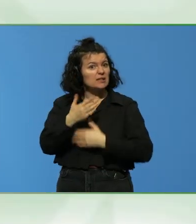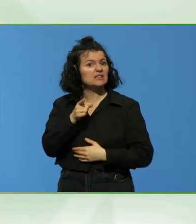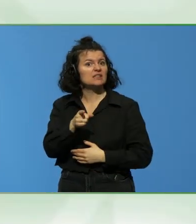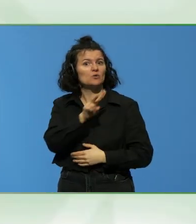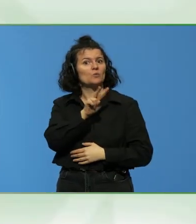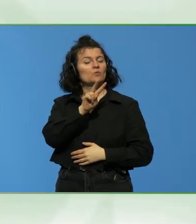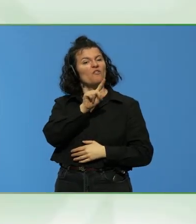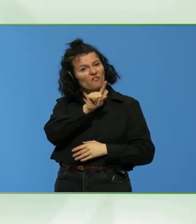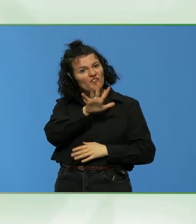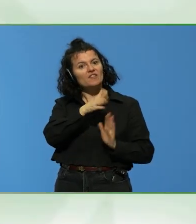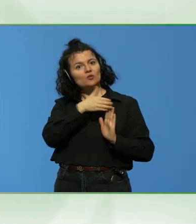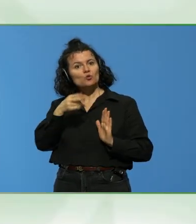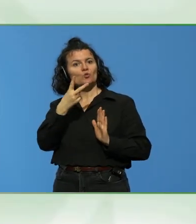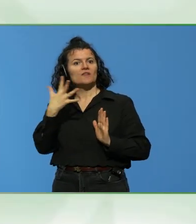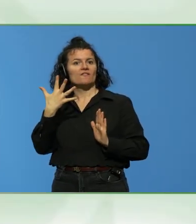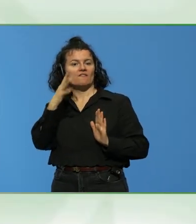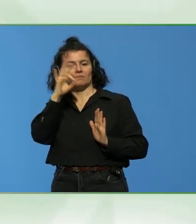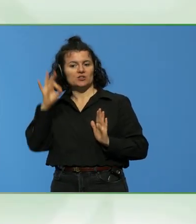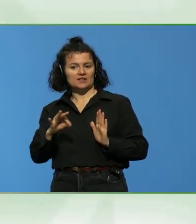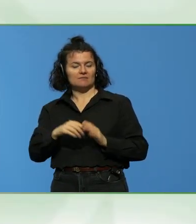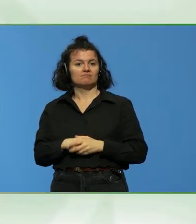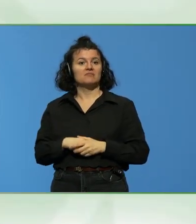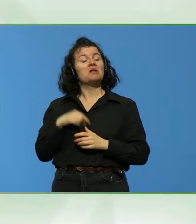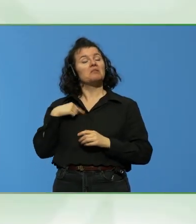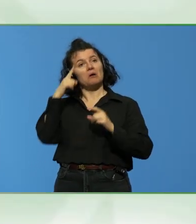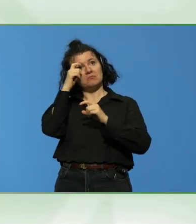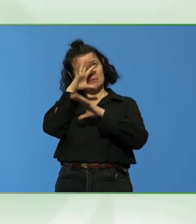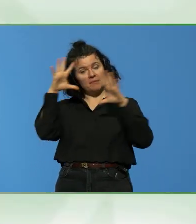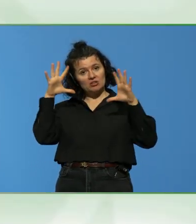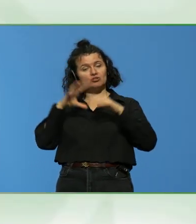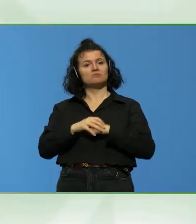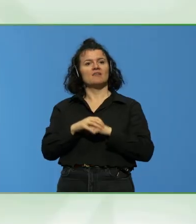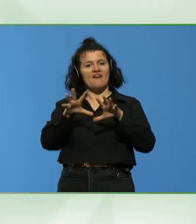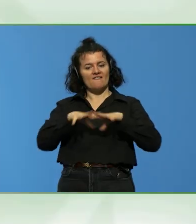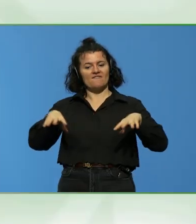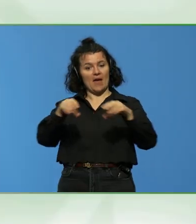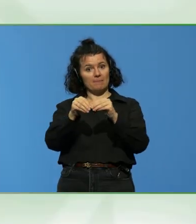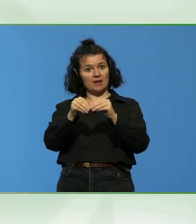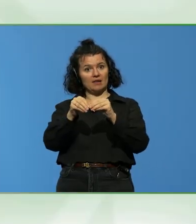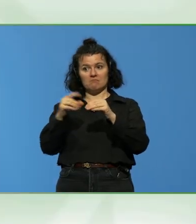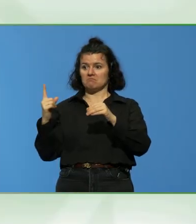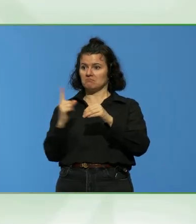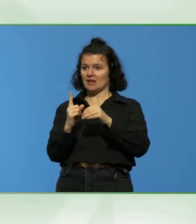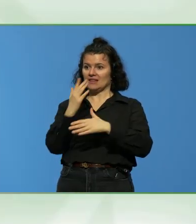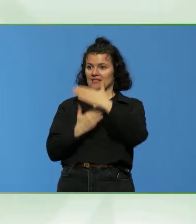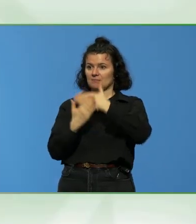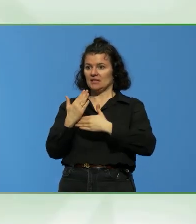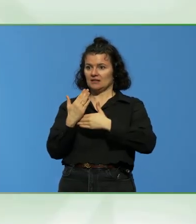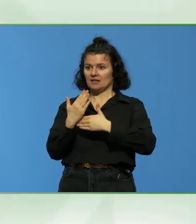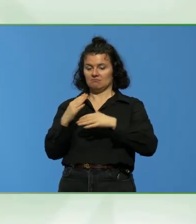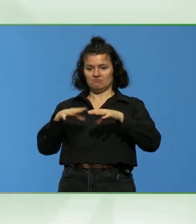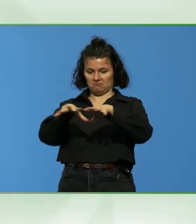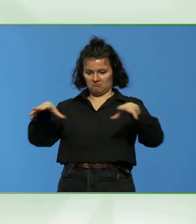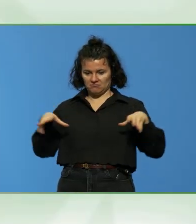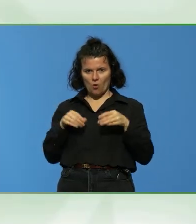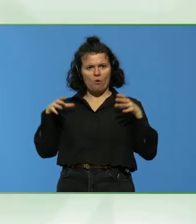so really there's more closer to 1 in 3, 1 in 2 people that want to see representation for our community